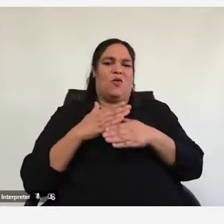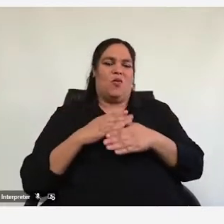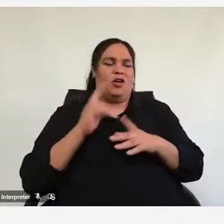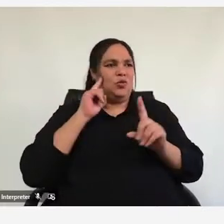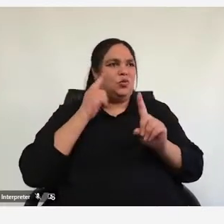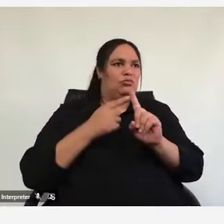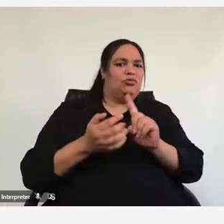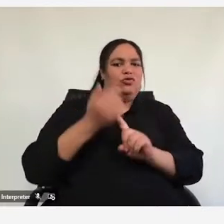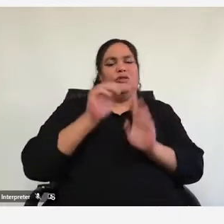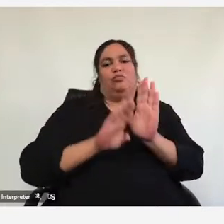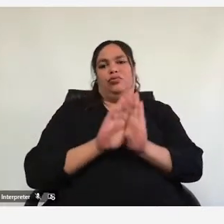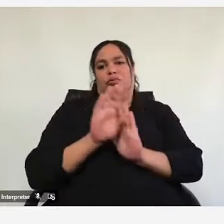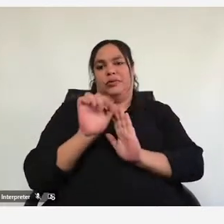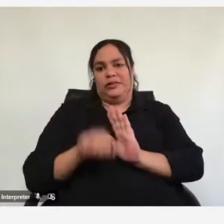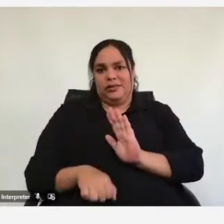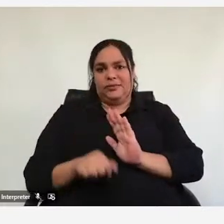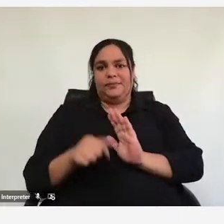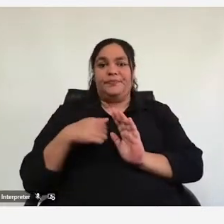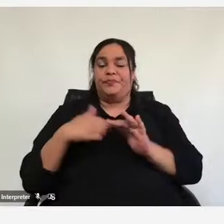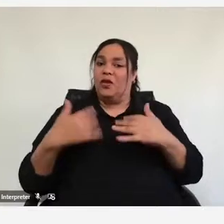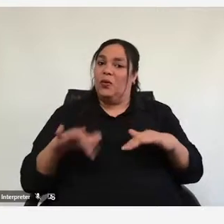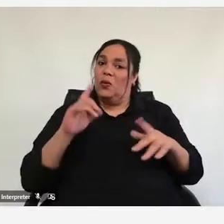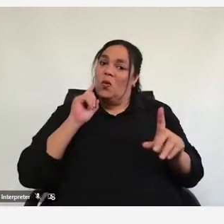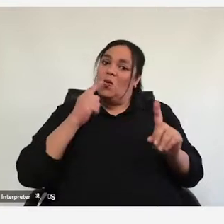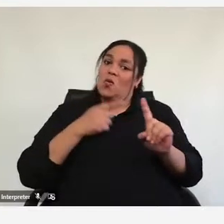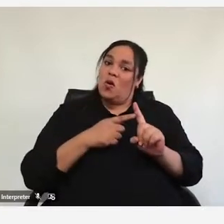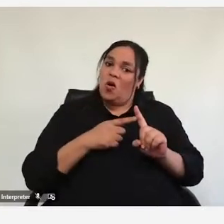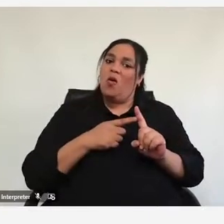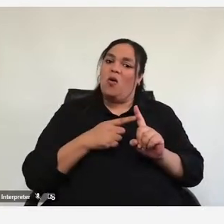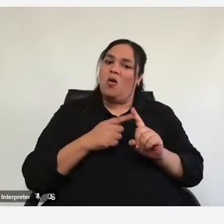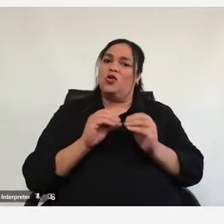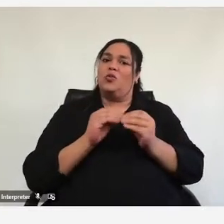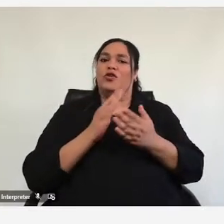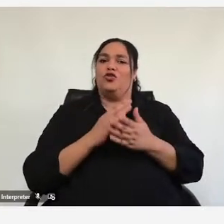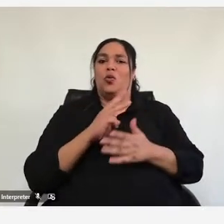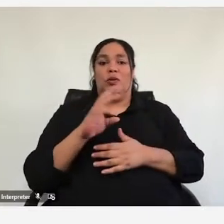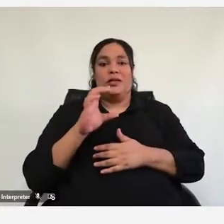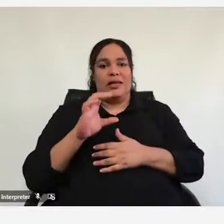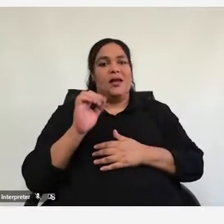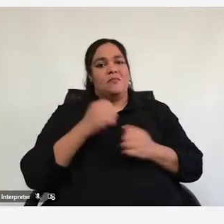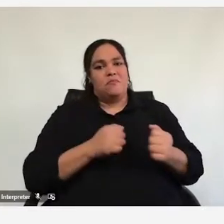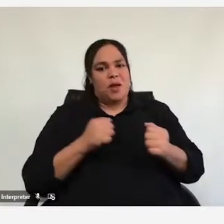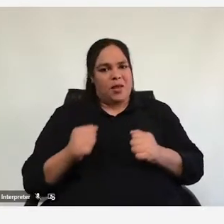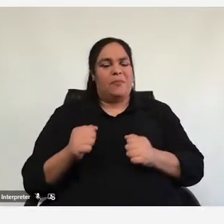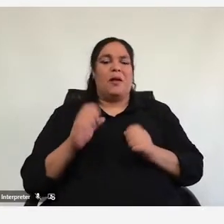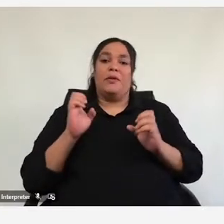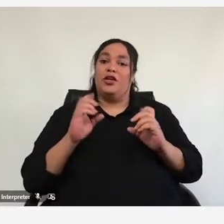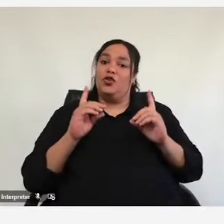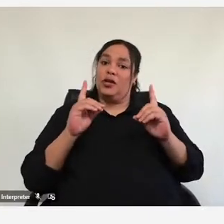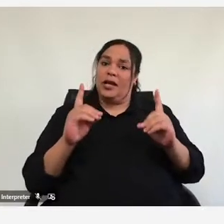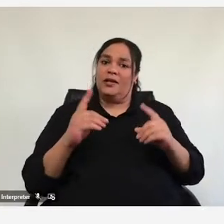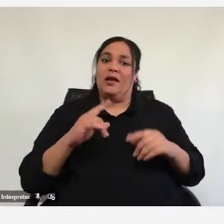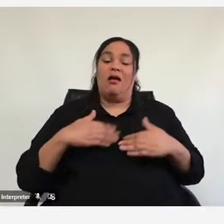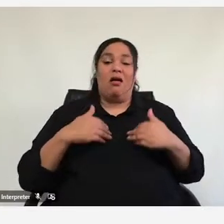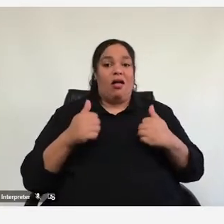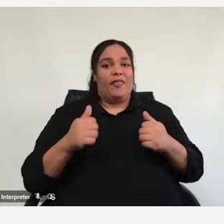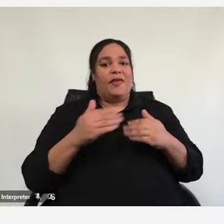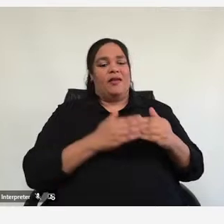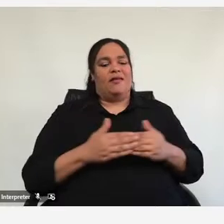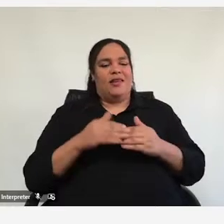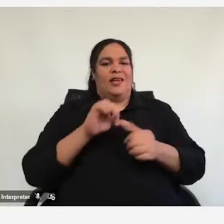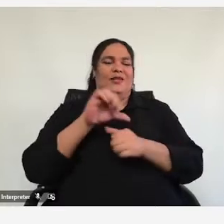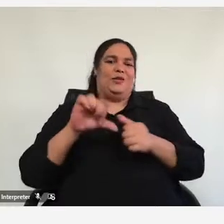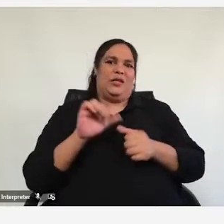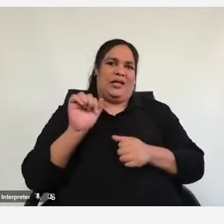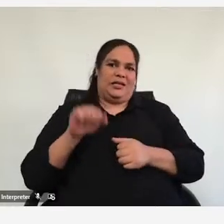achieve progress. Our ultimate goal is to ensure that the Western Cape remains an educated, healthy and caring